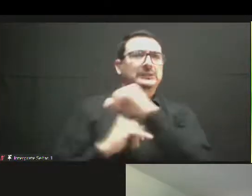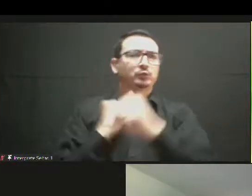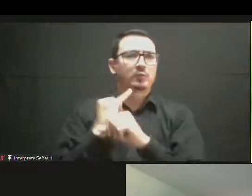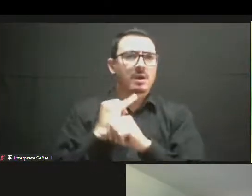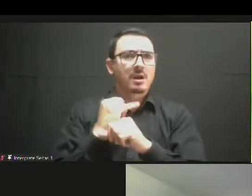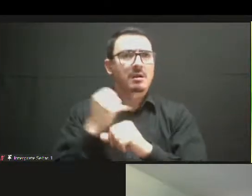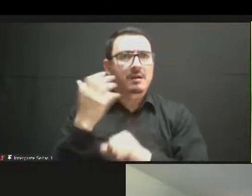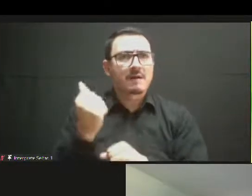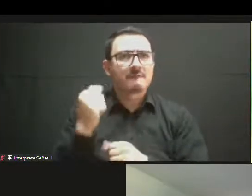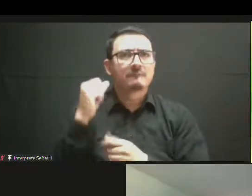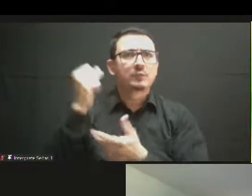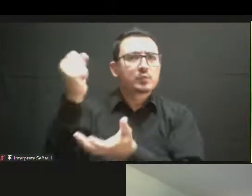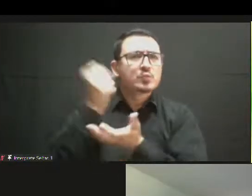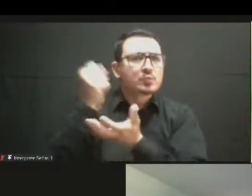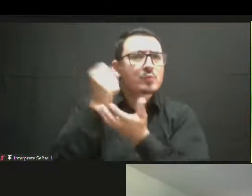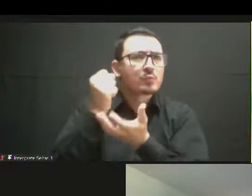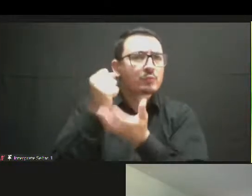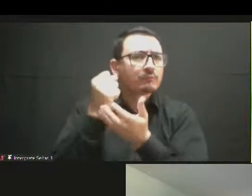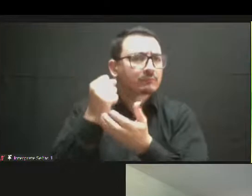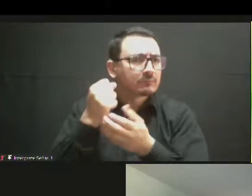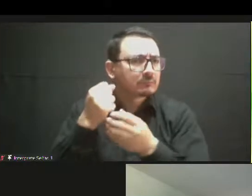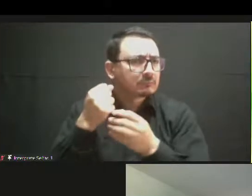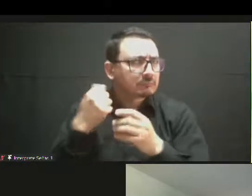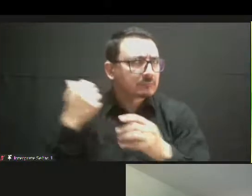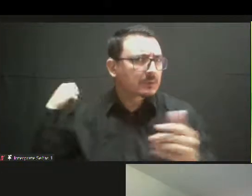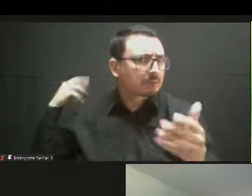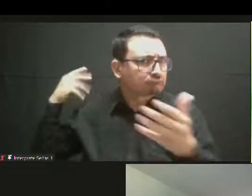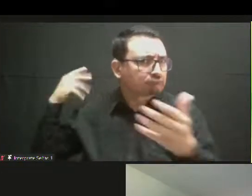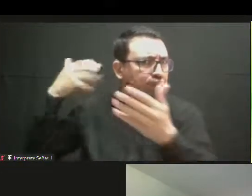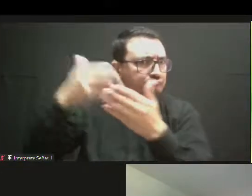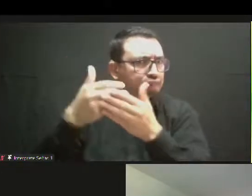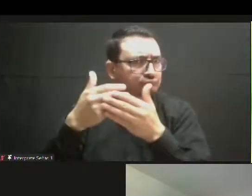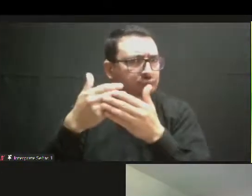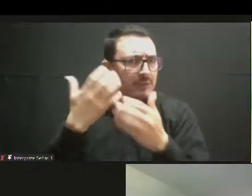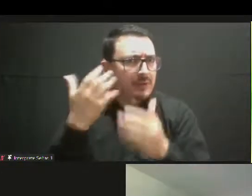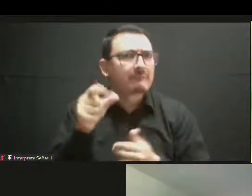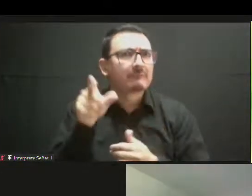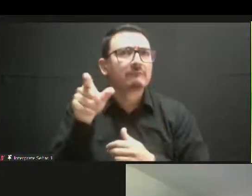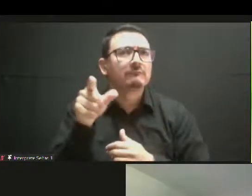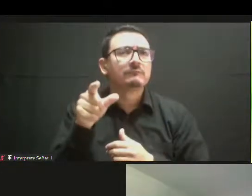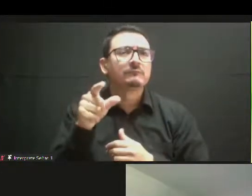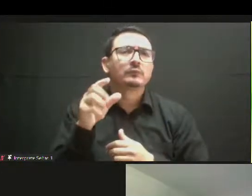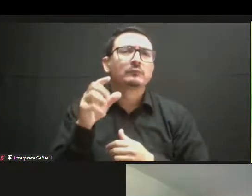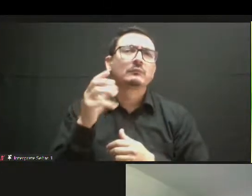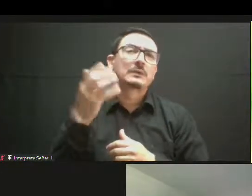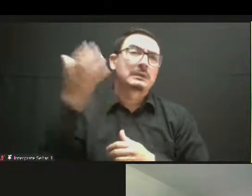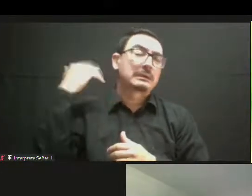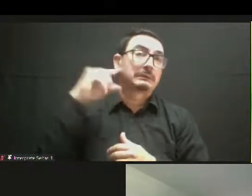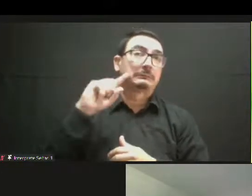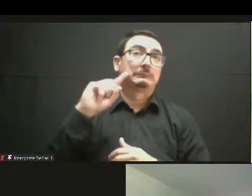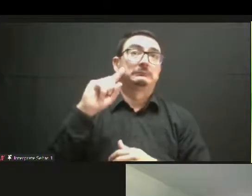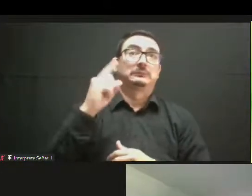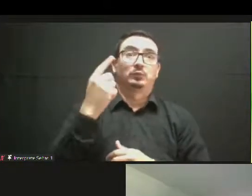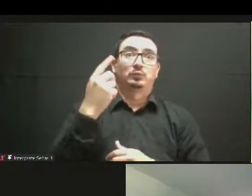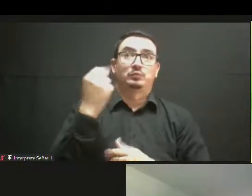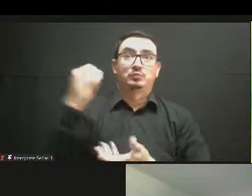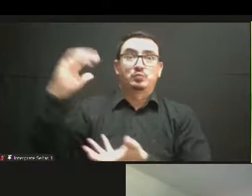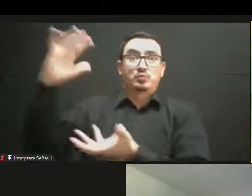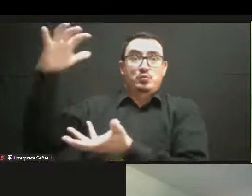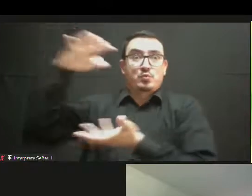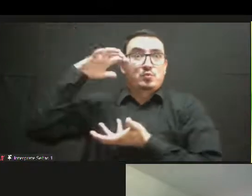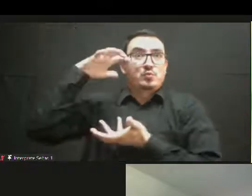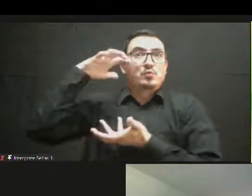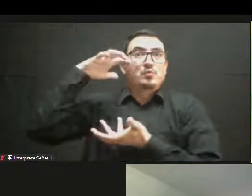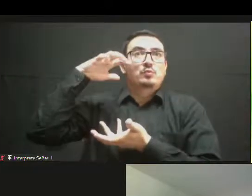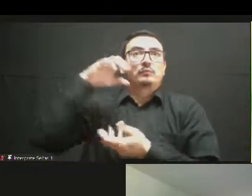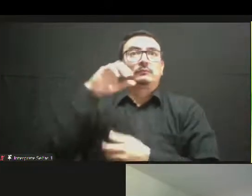modern services from Costa Rica grew more than 4-fold to almost $4.5 billion. So can you tell us a bit about how Costa Rica has achieved